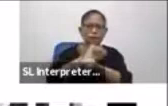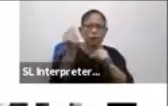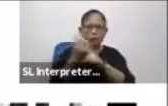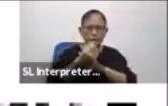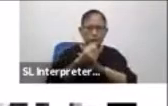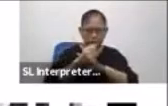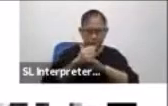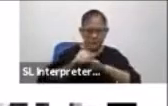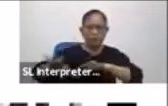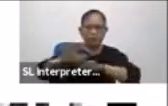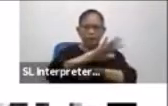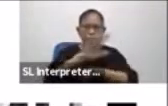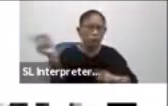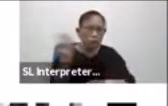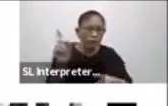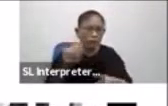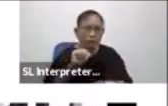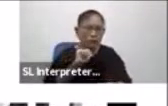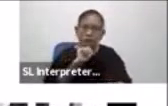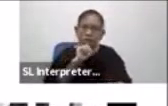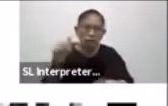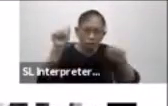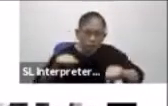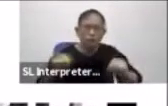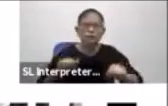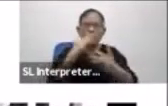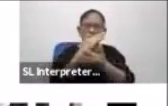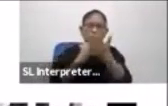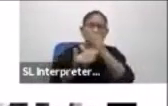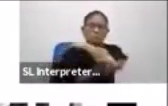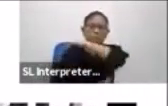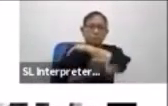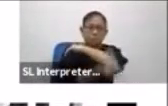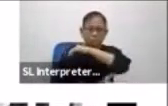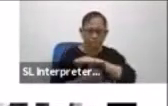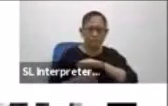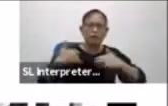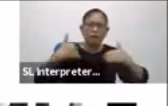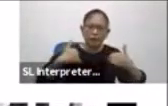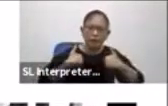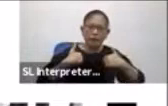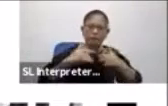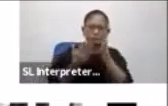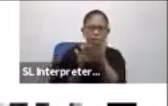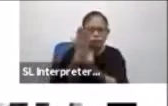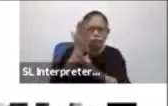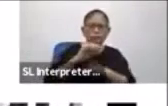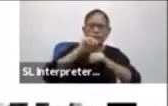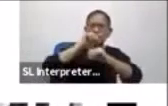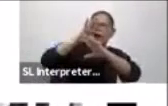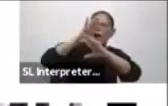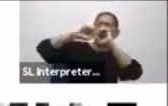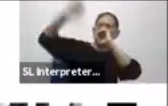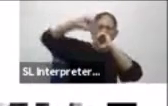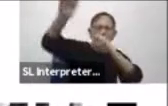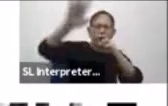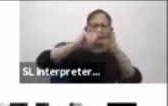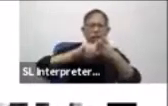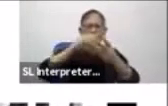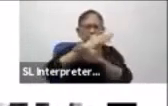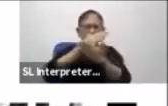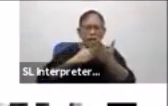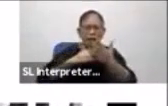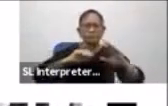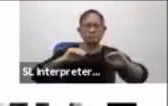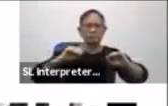not possible, countries are adapting to spreading the messages through loudspeakers or in moving vehicles. We're also seeing these